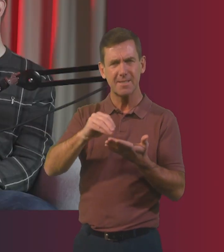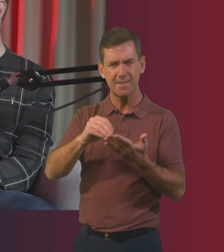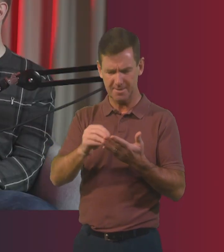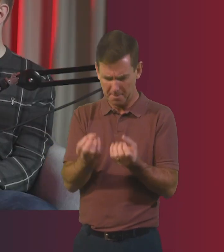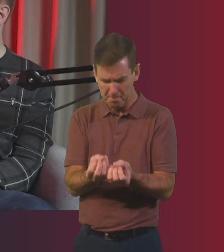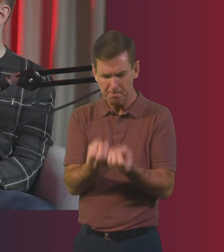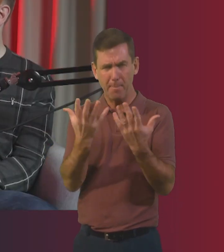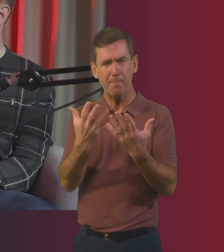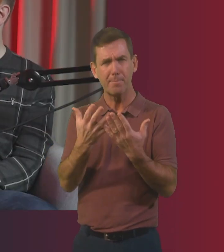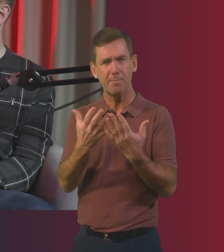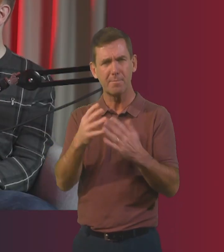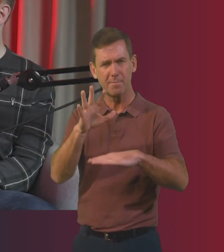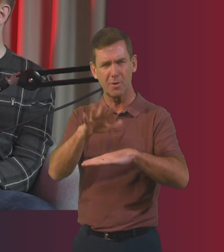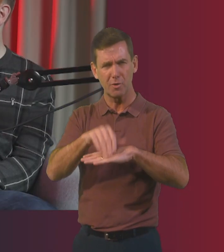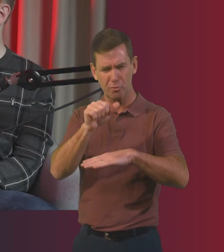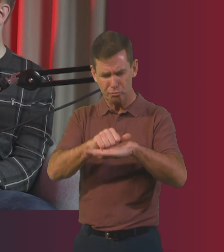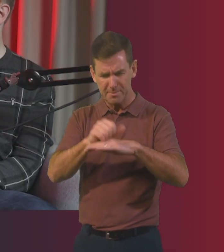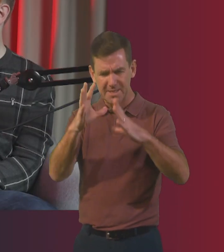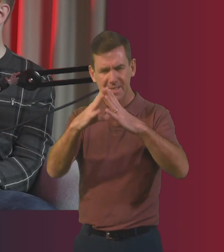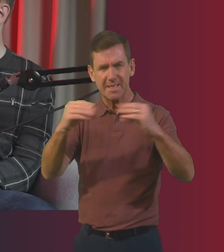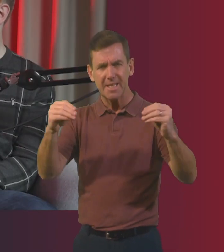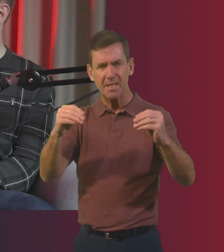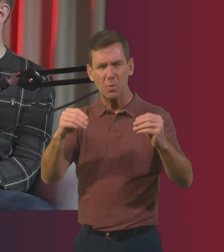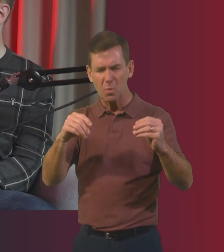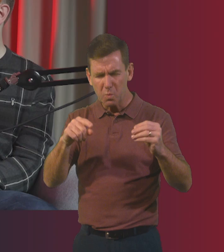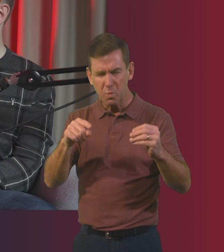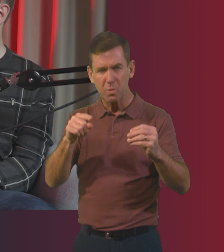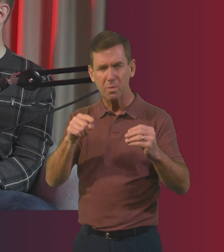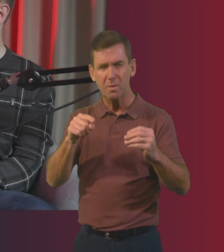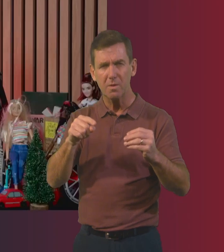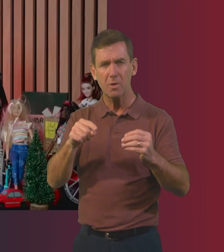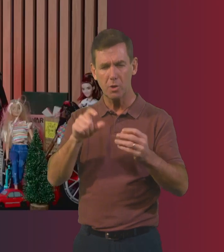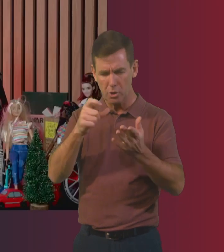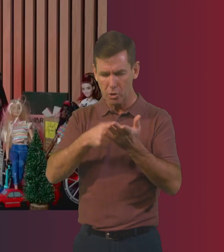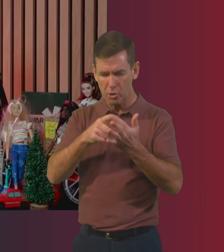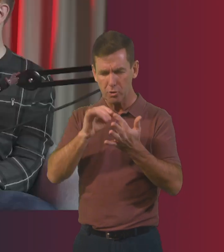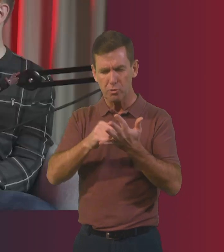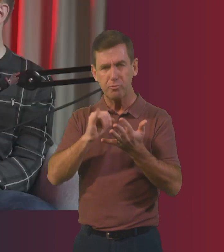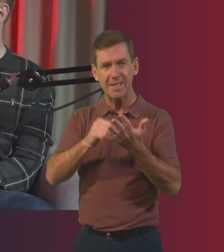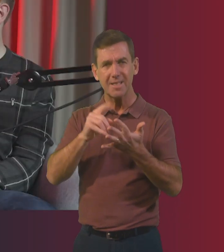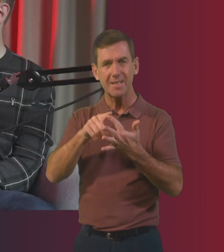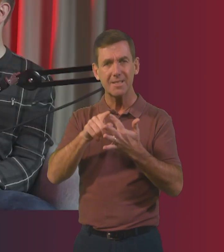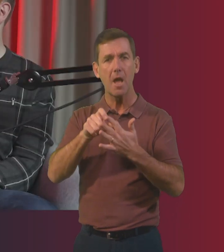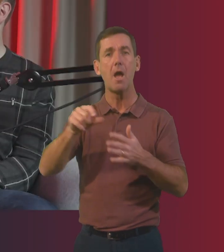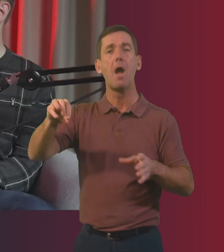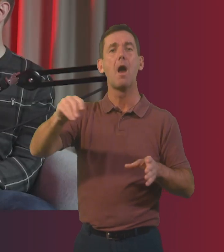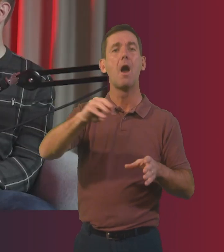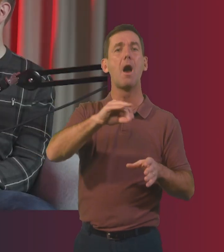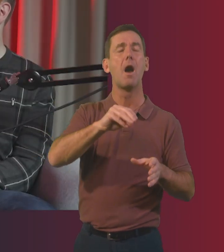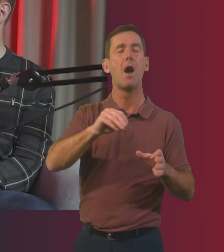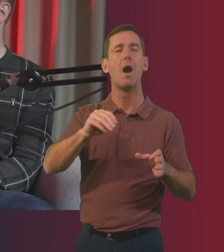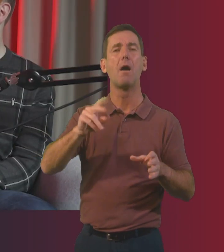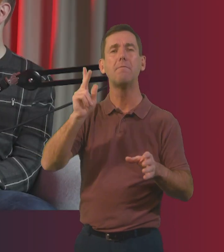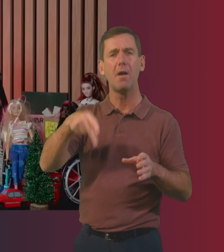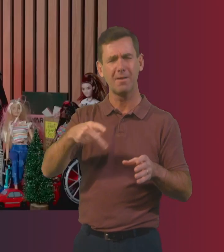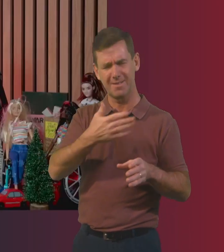Christmas theme tray choir tablet. Cress seeds. Cress something- seeds. Oh, they cress. plant it. Okay. So you can